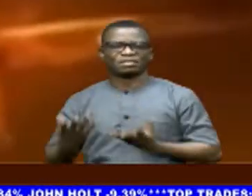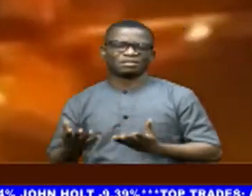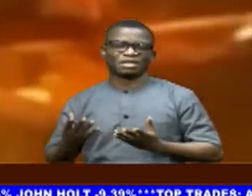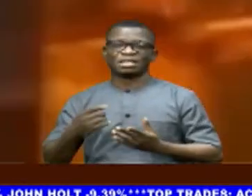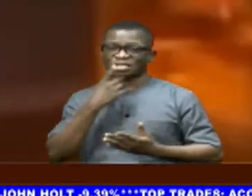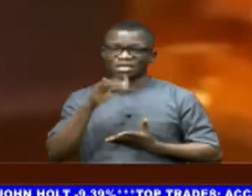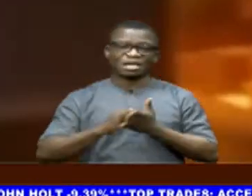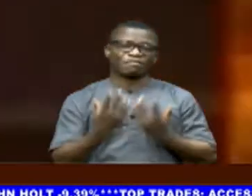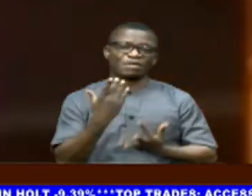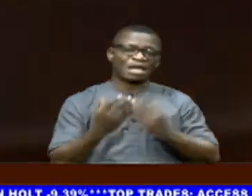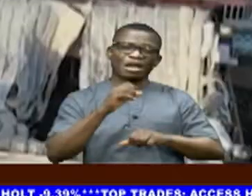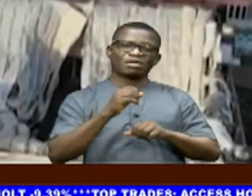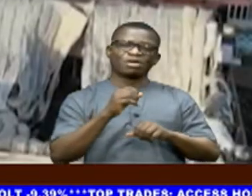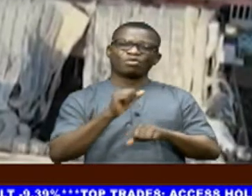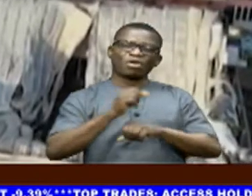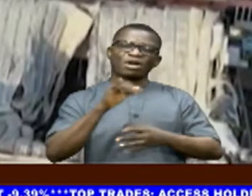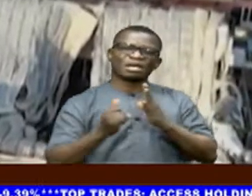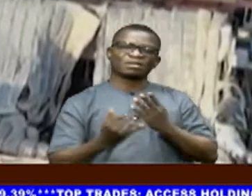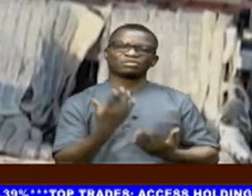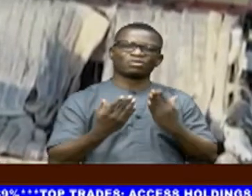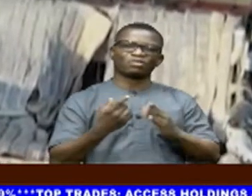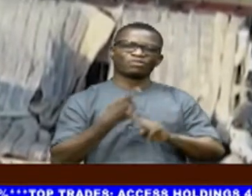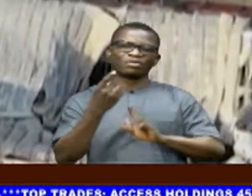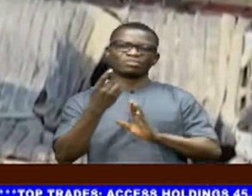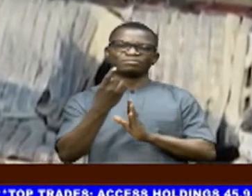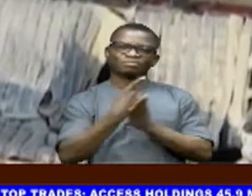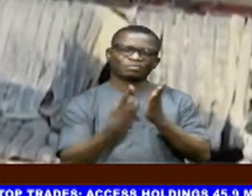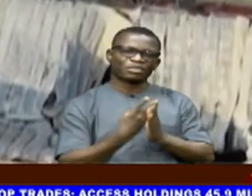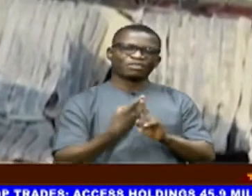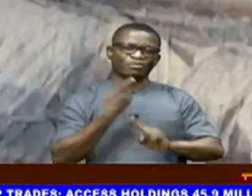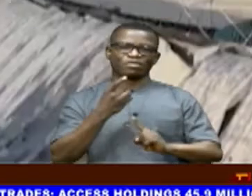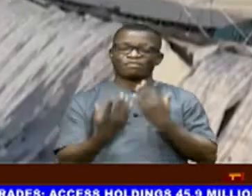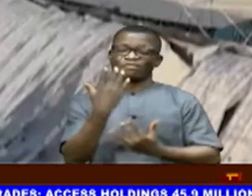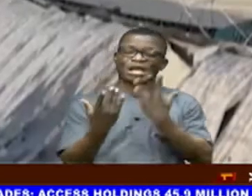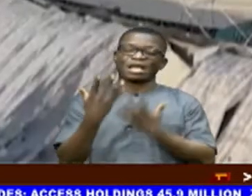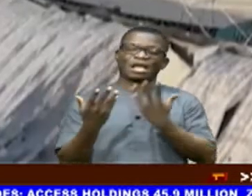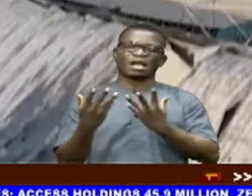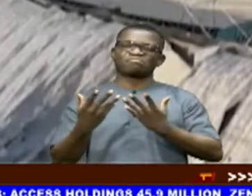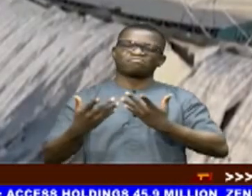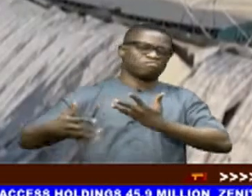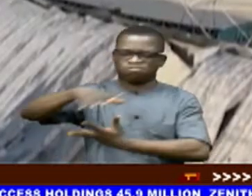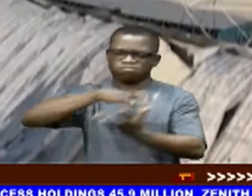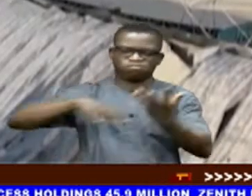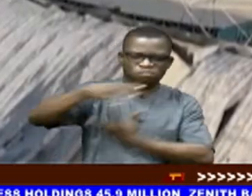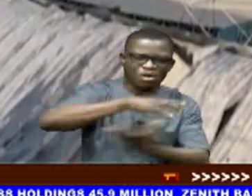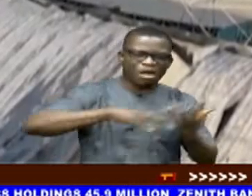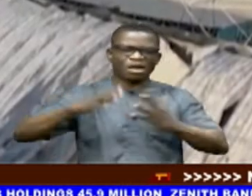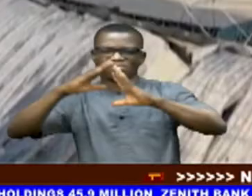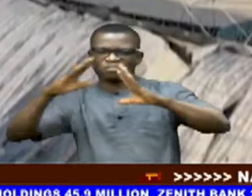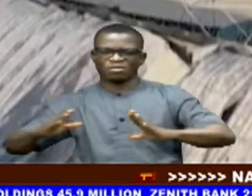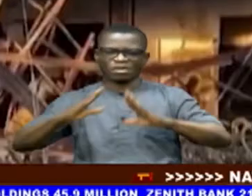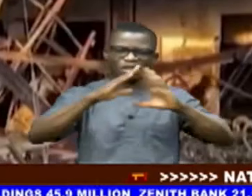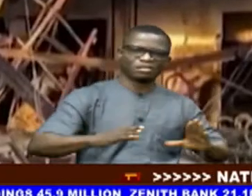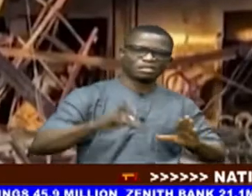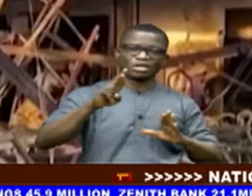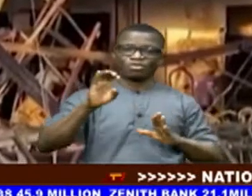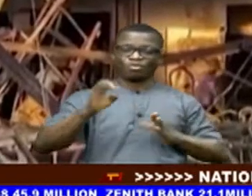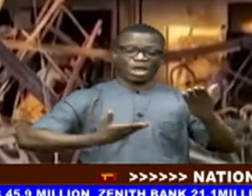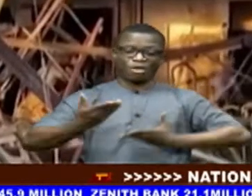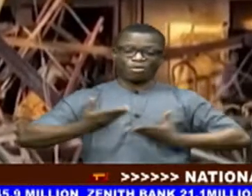fireworks that set alight ceiling decorations for the fire that quickly engulfed the reception center constructed from